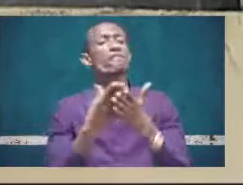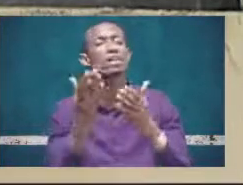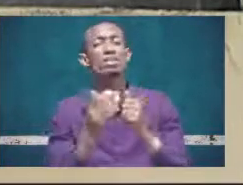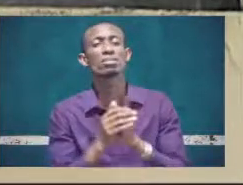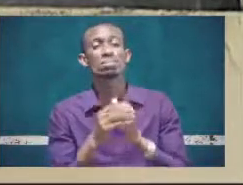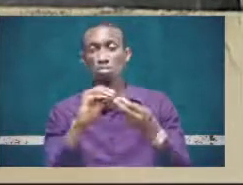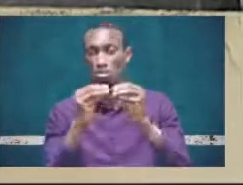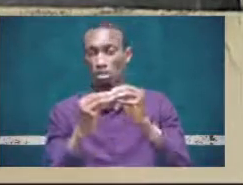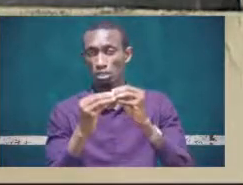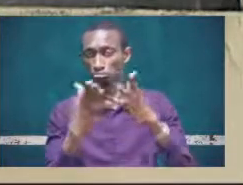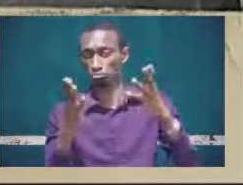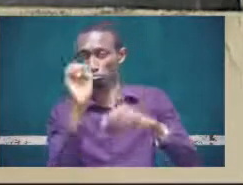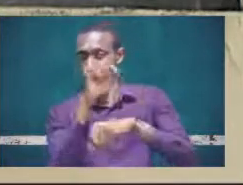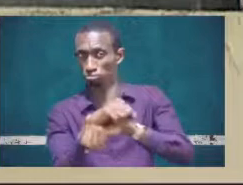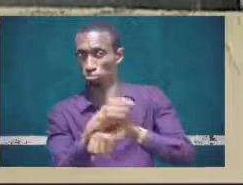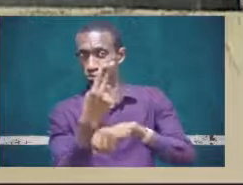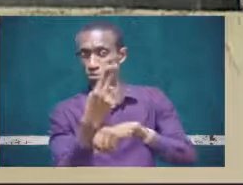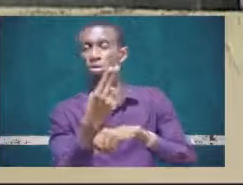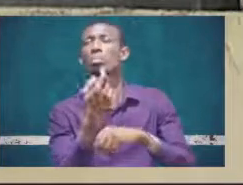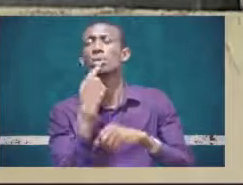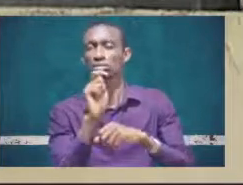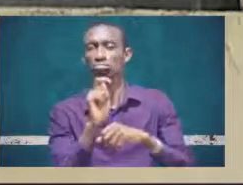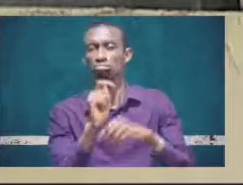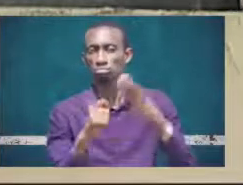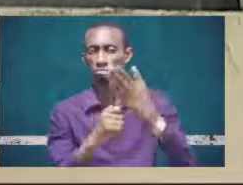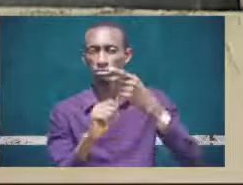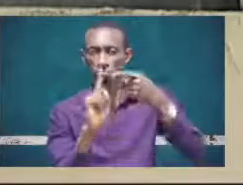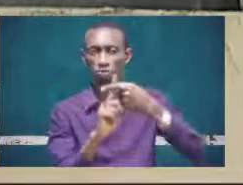than -2, it will be positive.